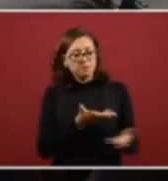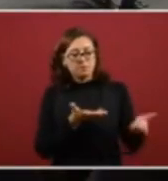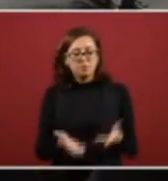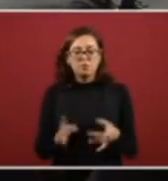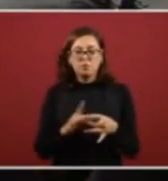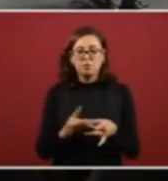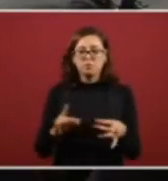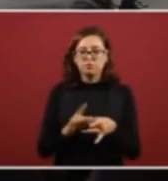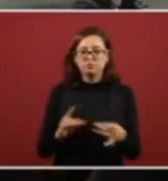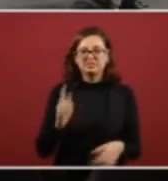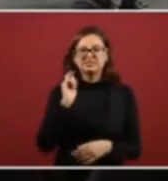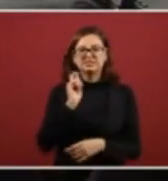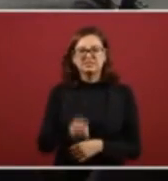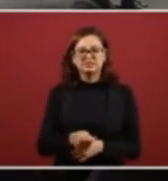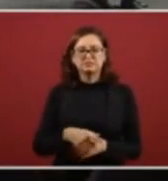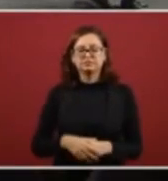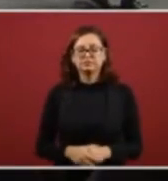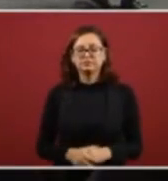to explain to us.